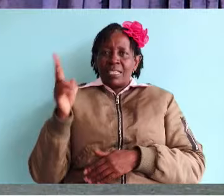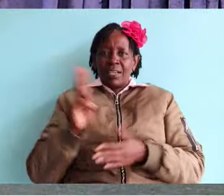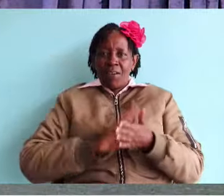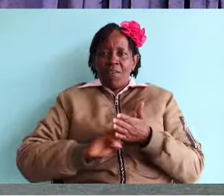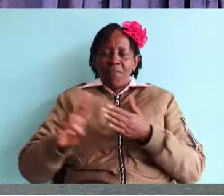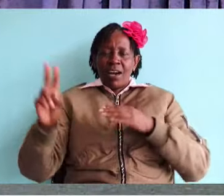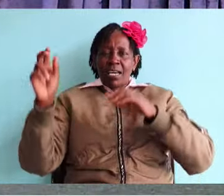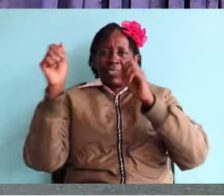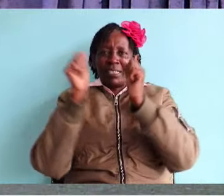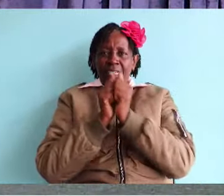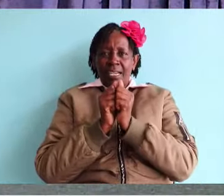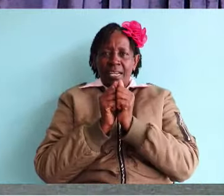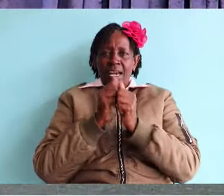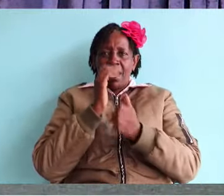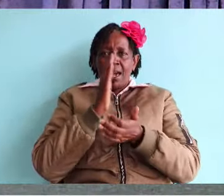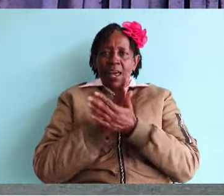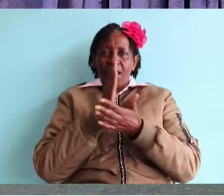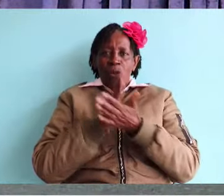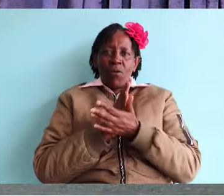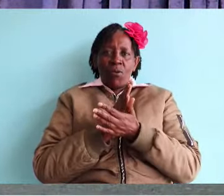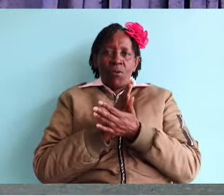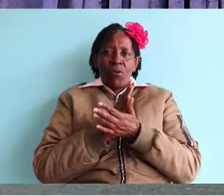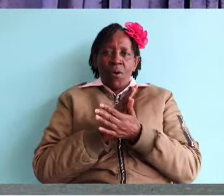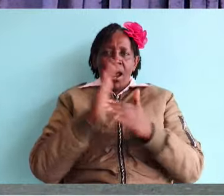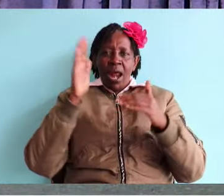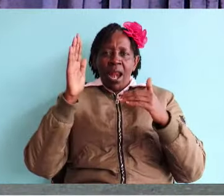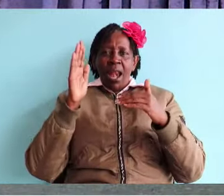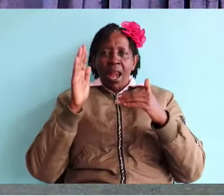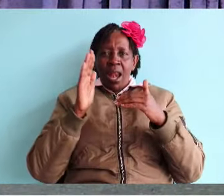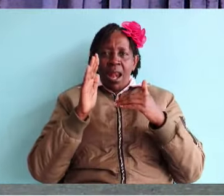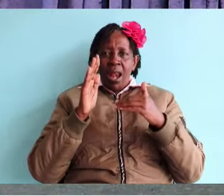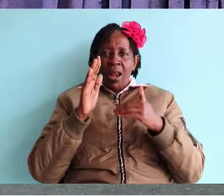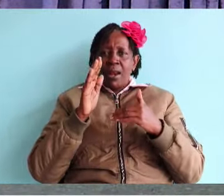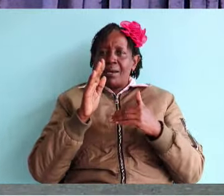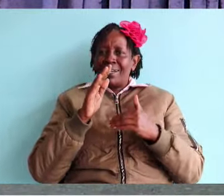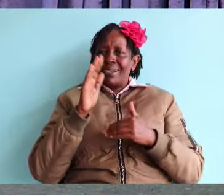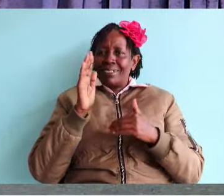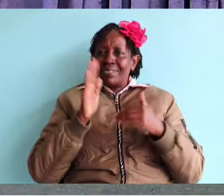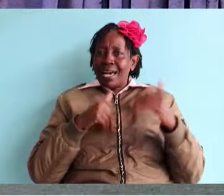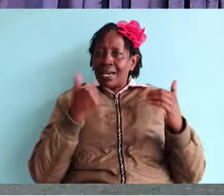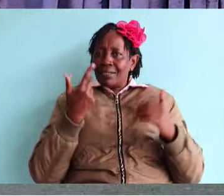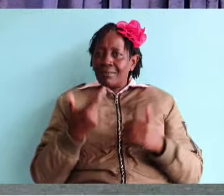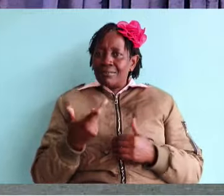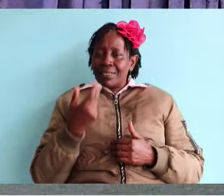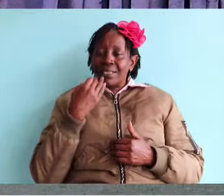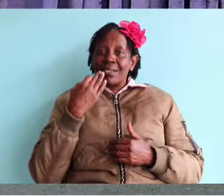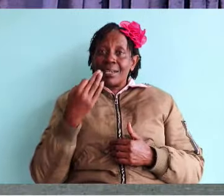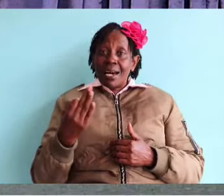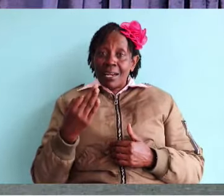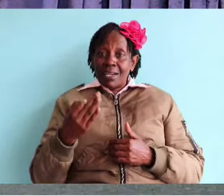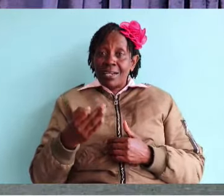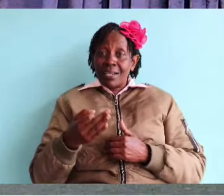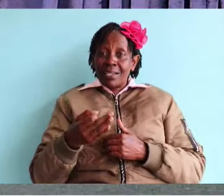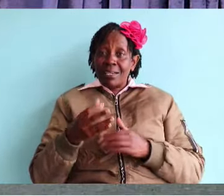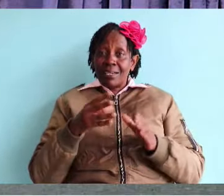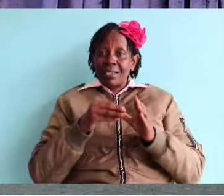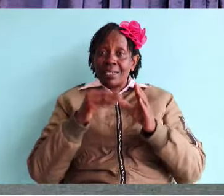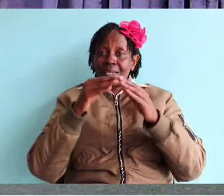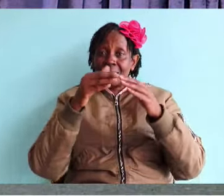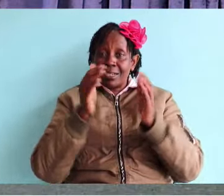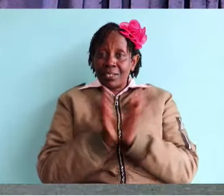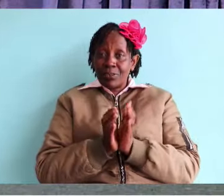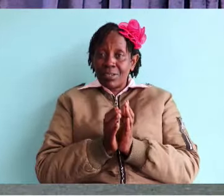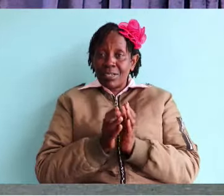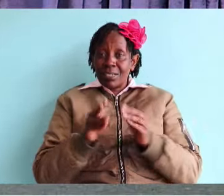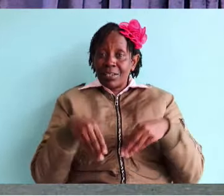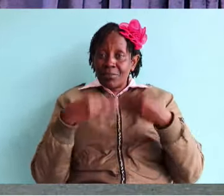that indeed none of the 300 men that Gideon had been given by God were lost. This is